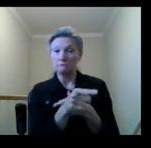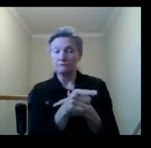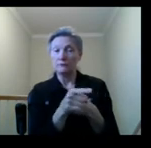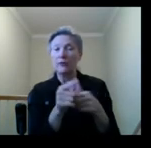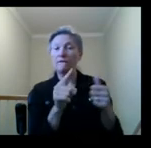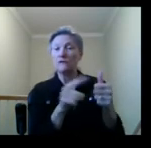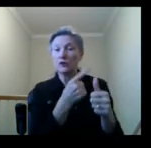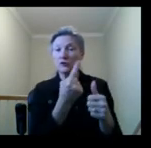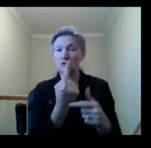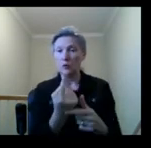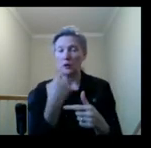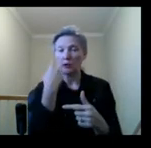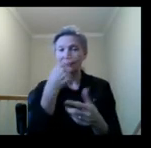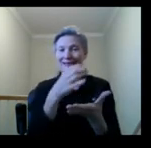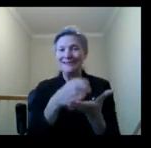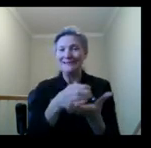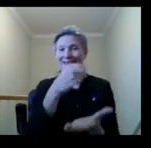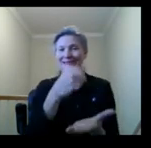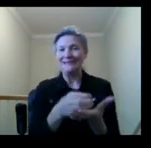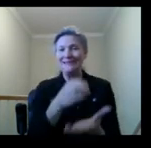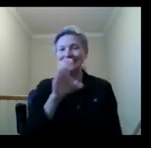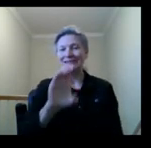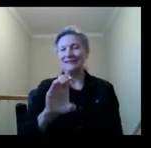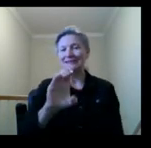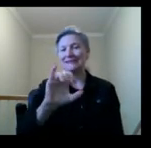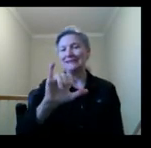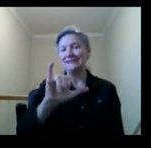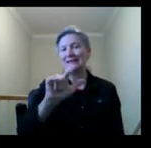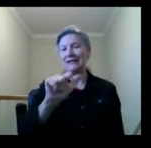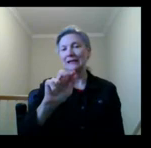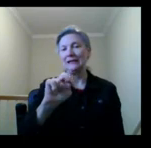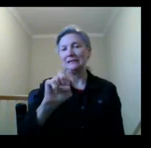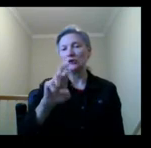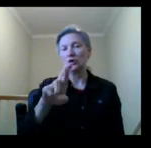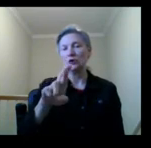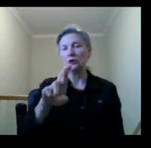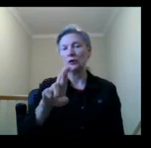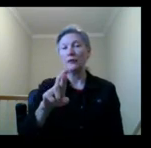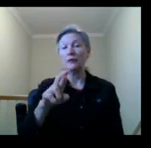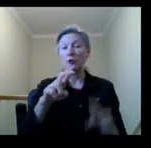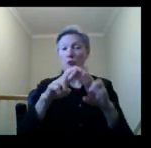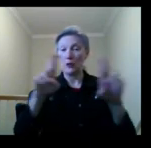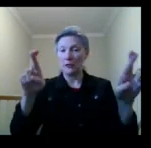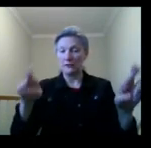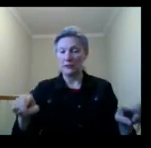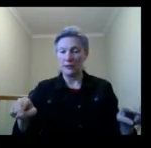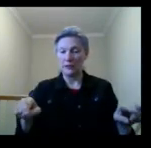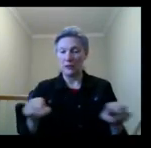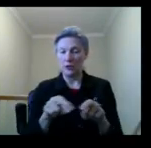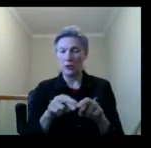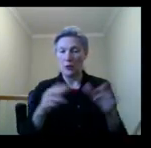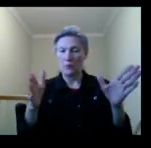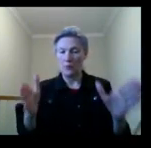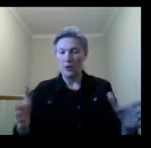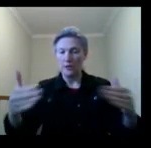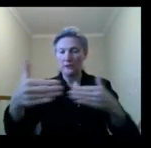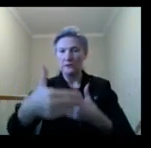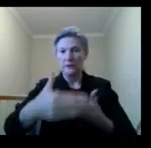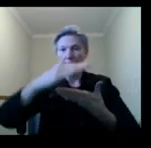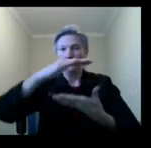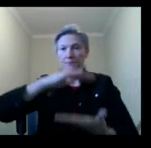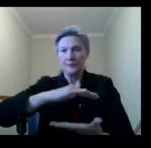one looks like a cylinder. So if you guess that one, you are correct. The rectangular prism, remember these